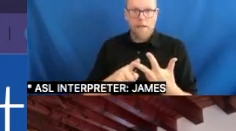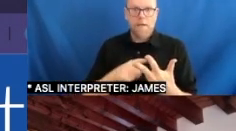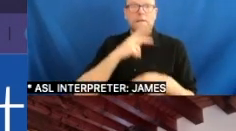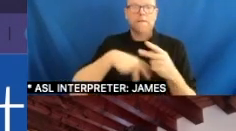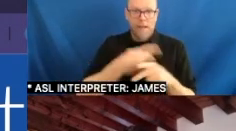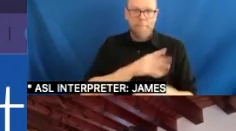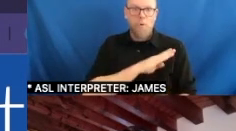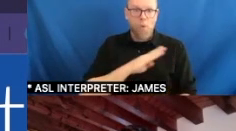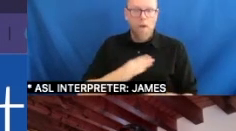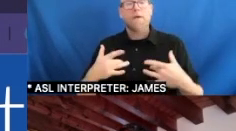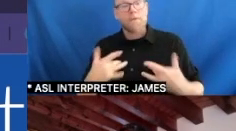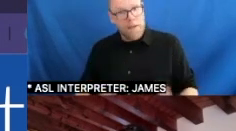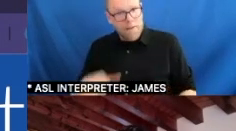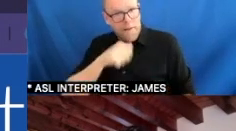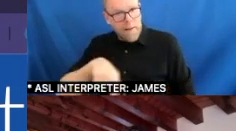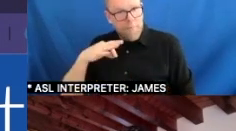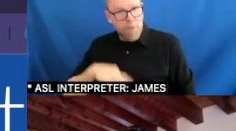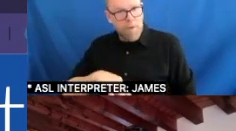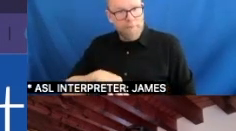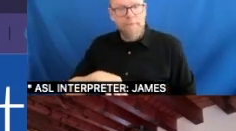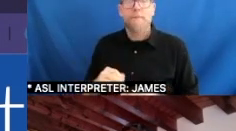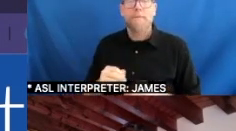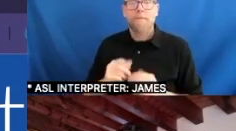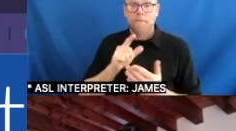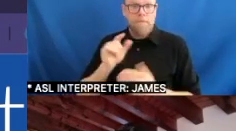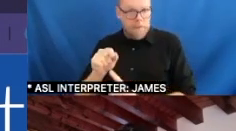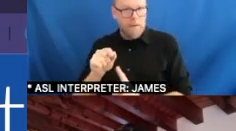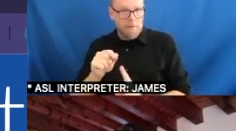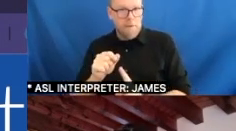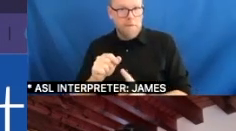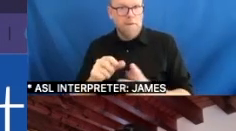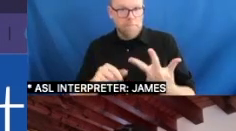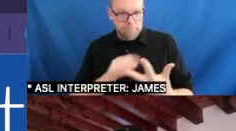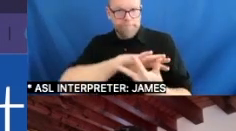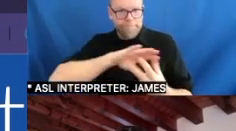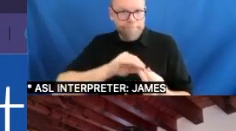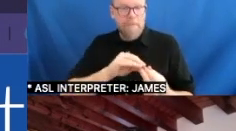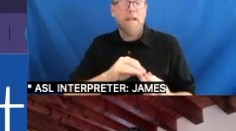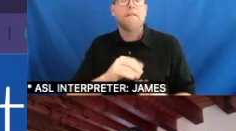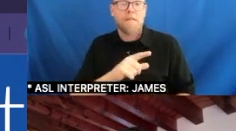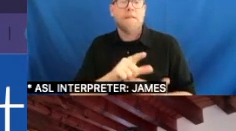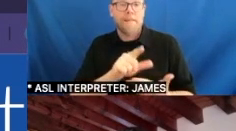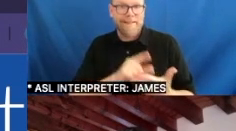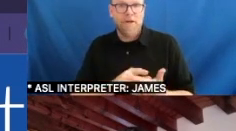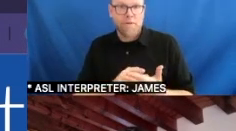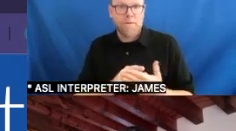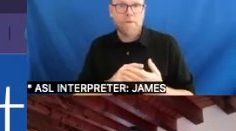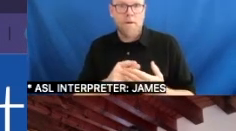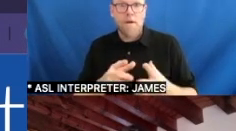usually a nonprofit that is the legal entity for a community land trust. And so there's